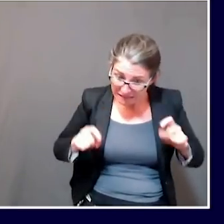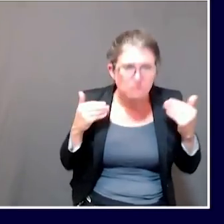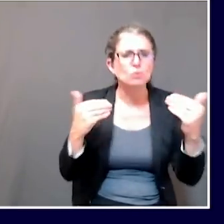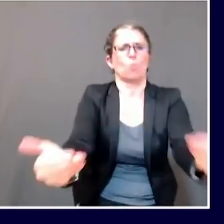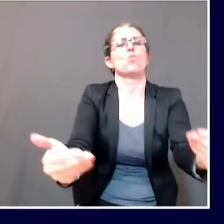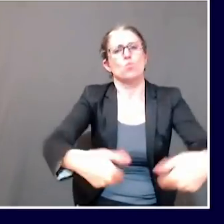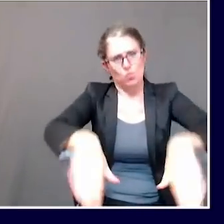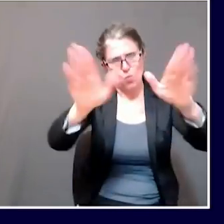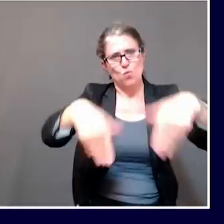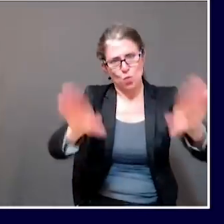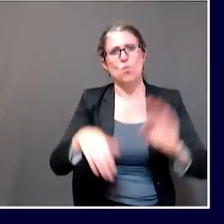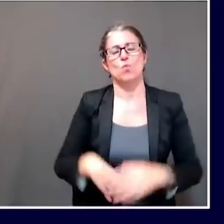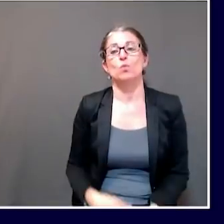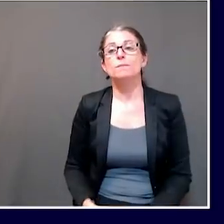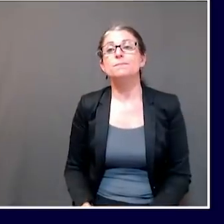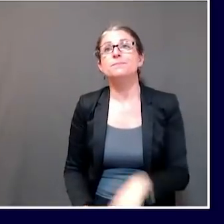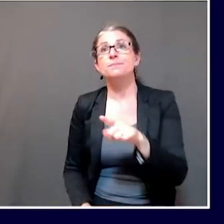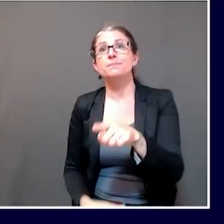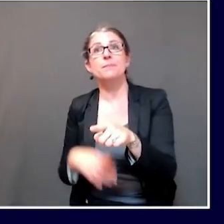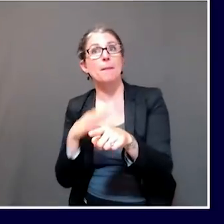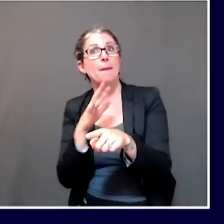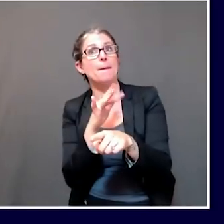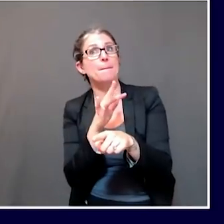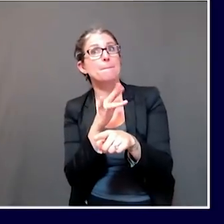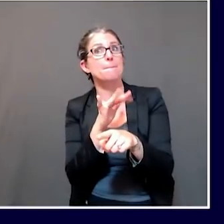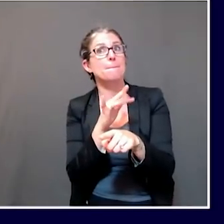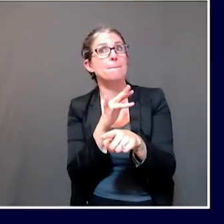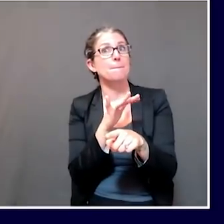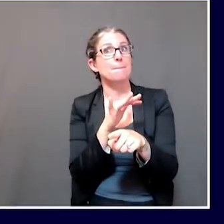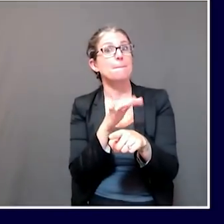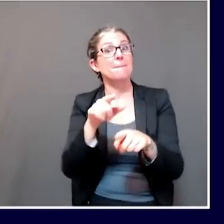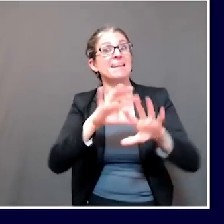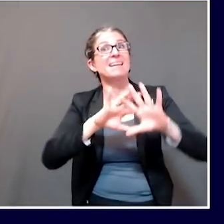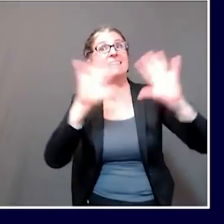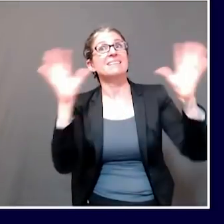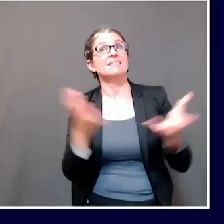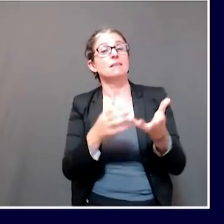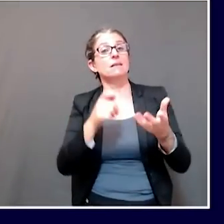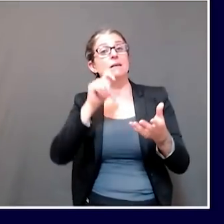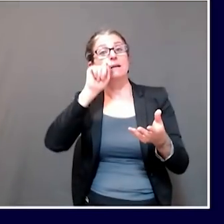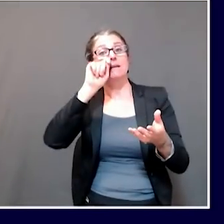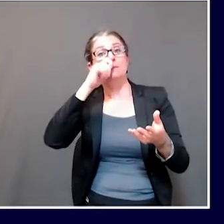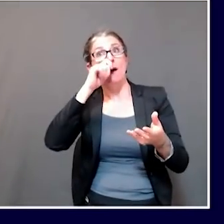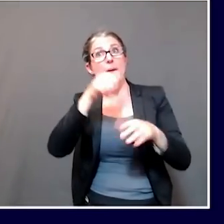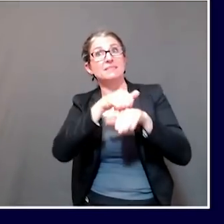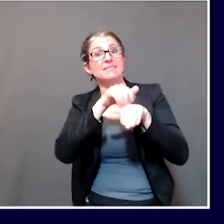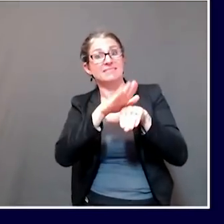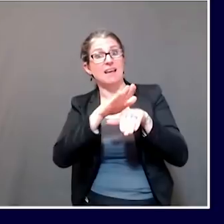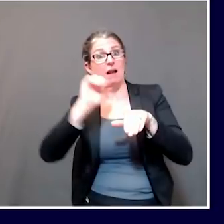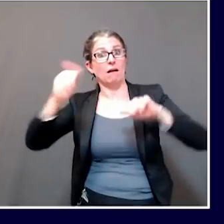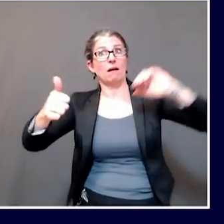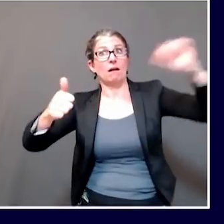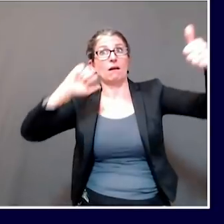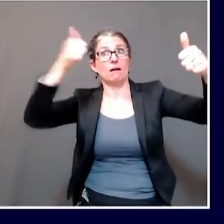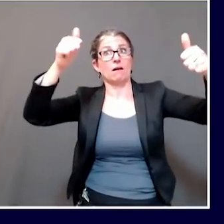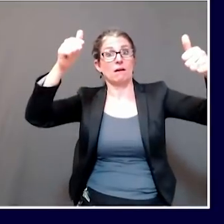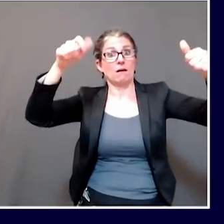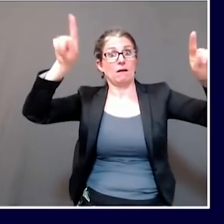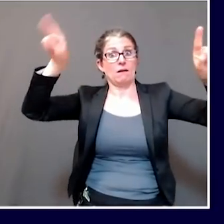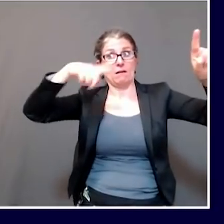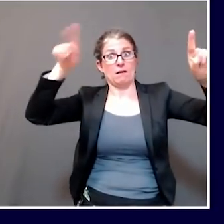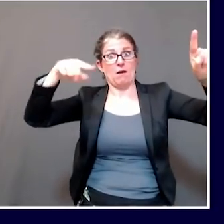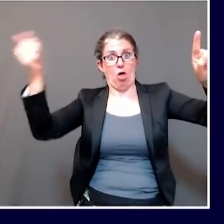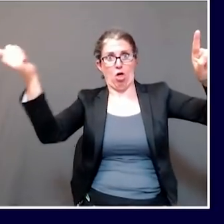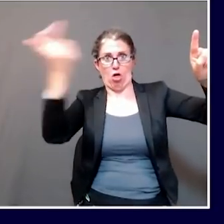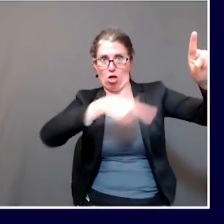swab and send sites are using the CDC lab though? That is correct. Okay. Thank you. Going to turn next to Dustin at New England Cable